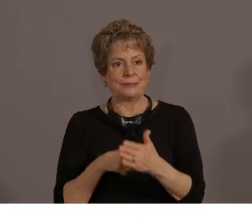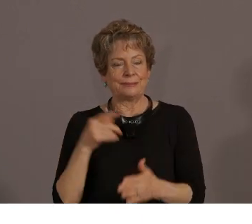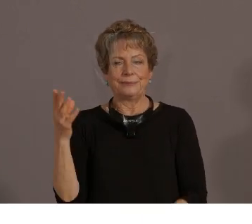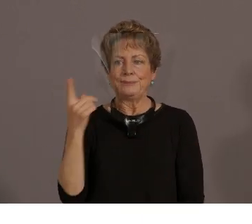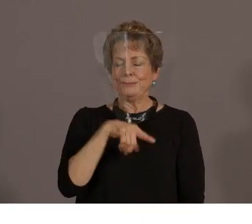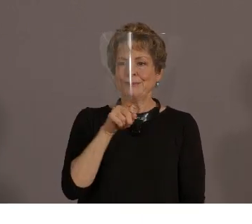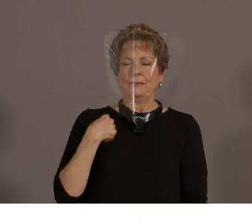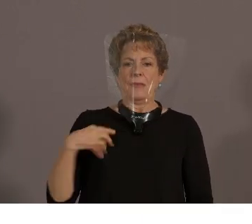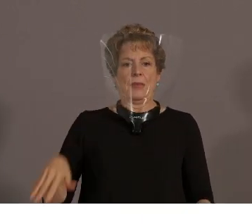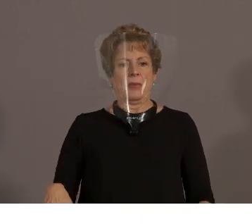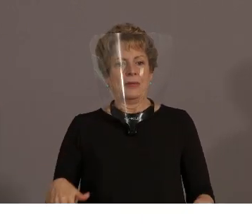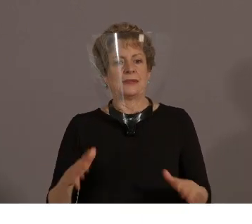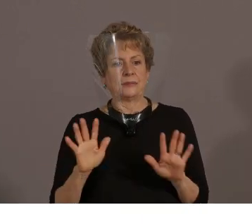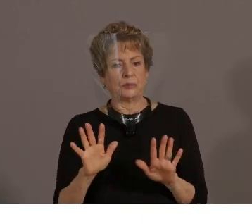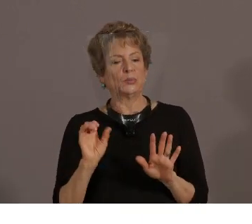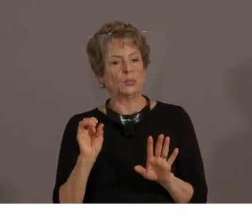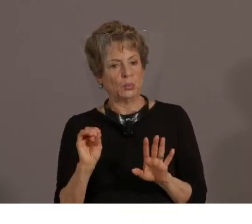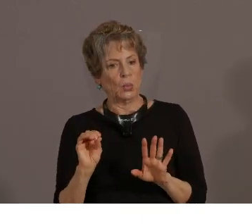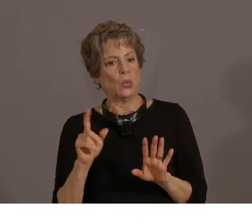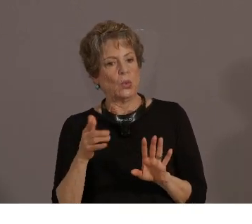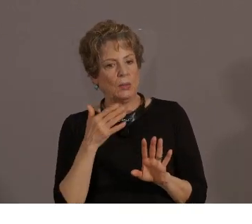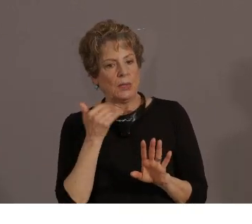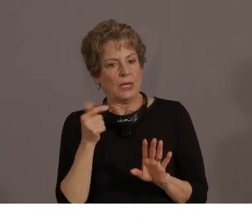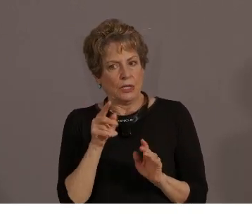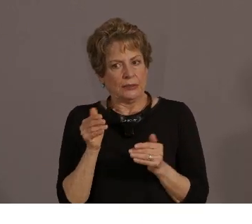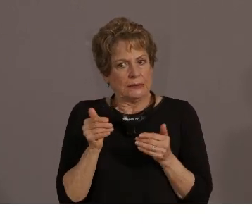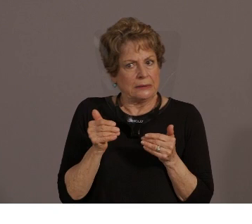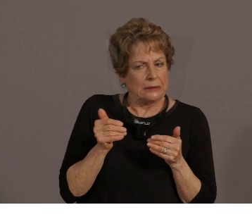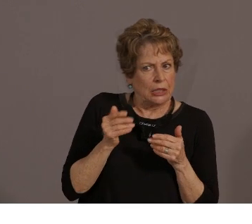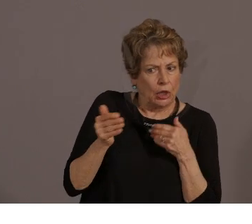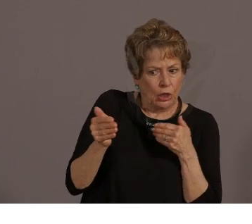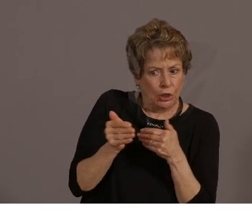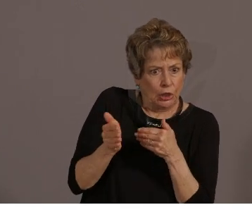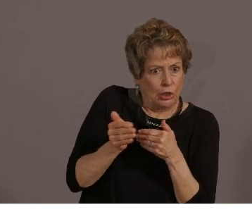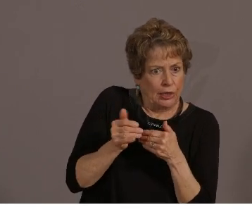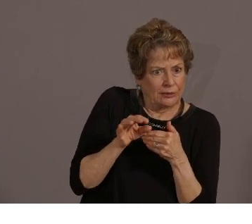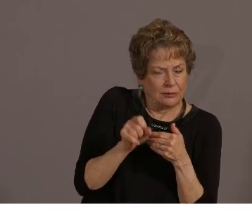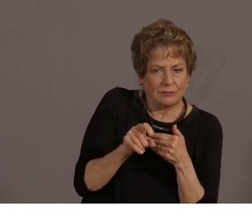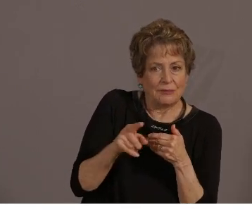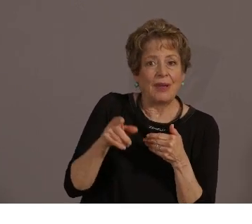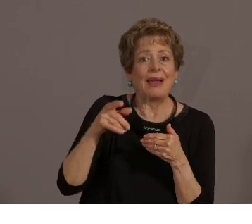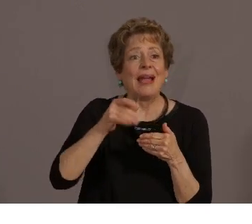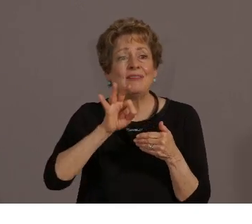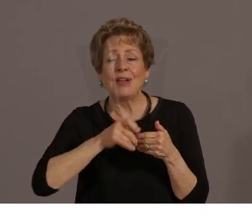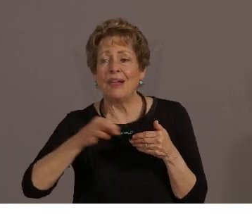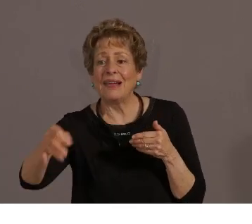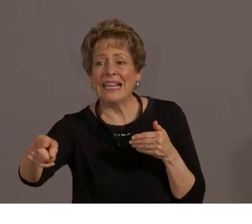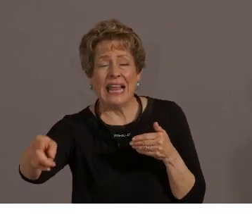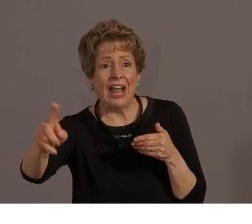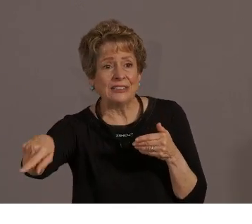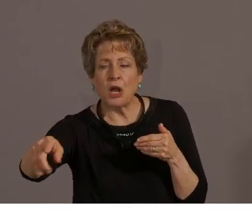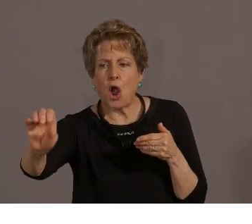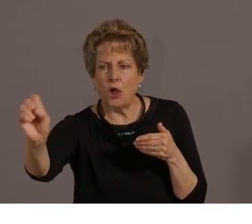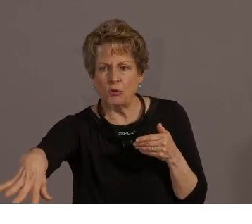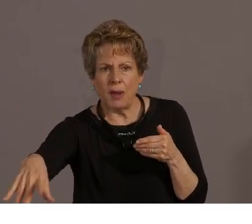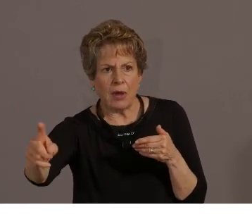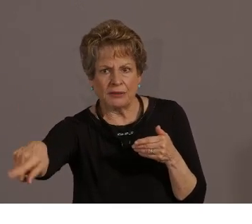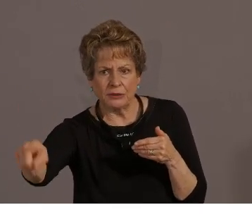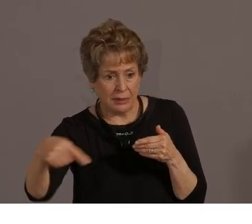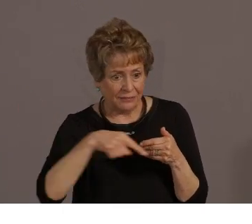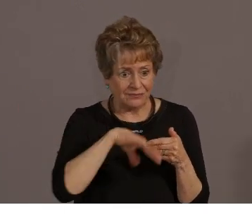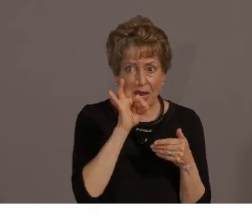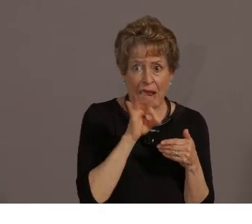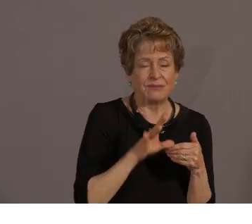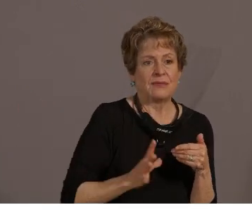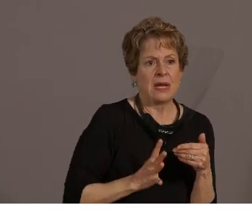at some of the community sites offered by our county health departments. And so now we think with having weekly appointments